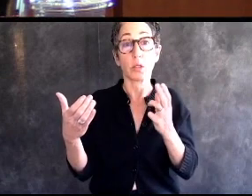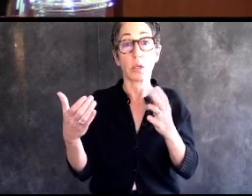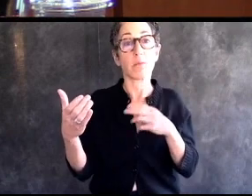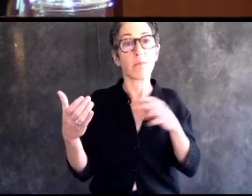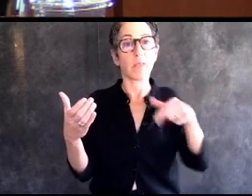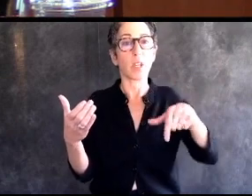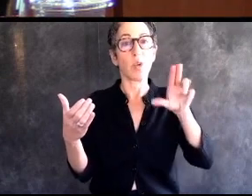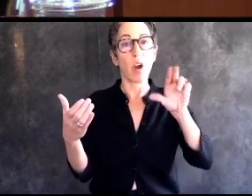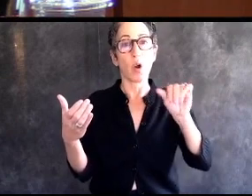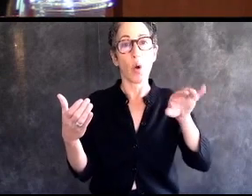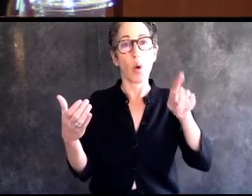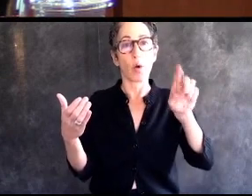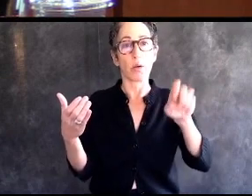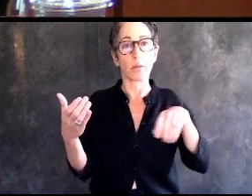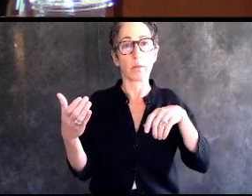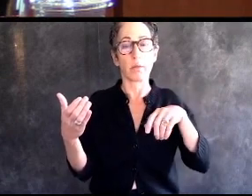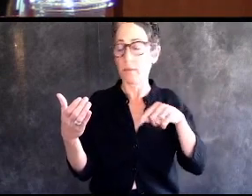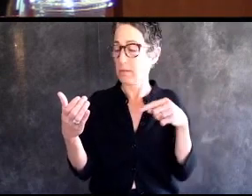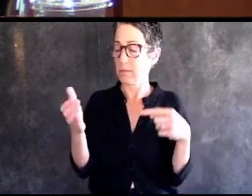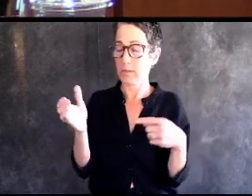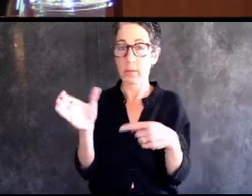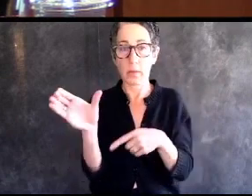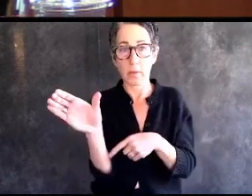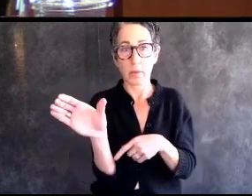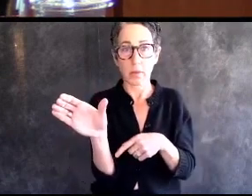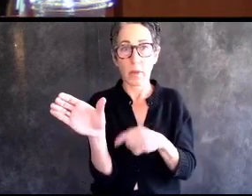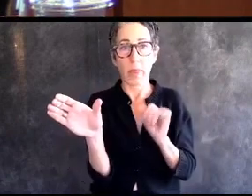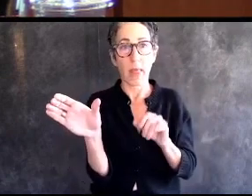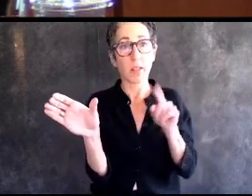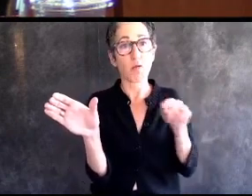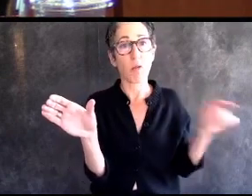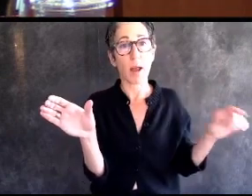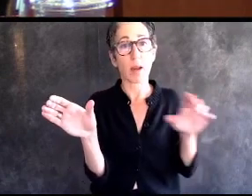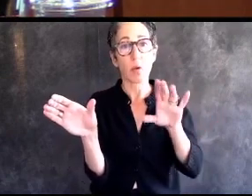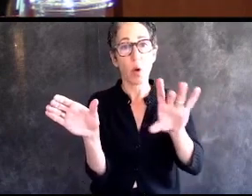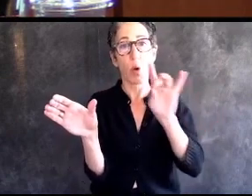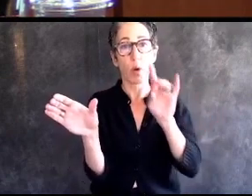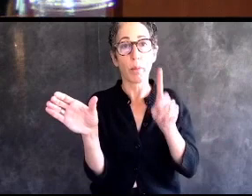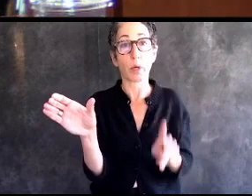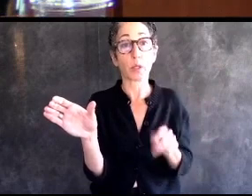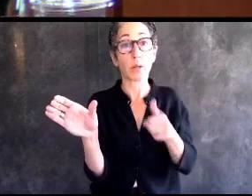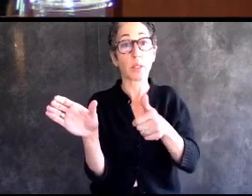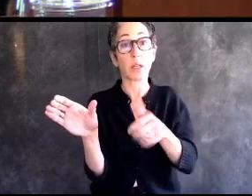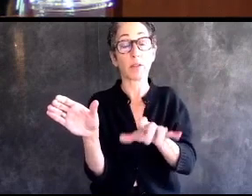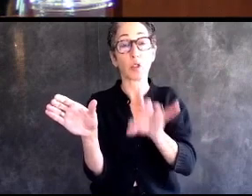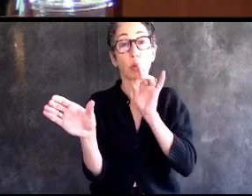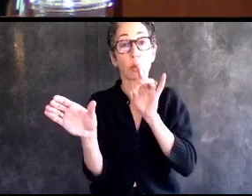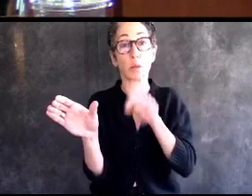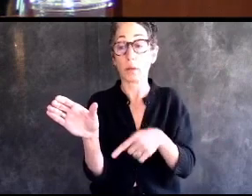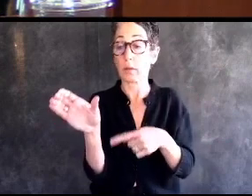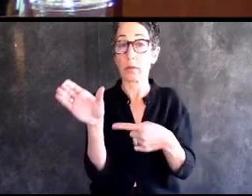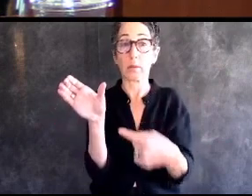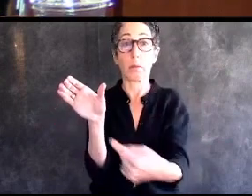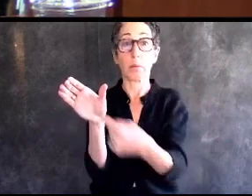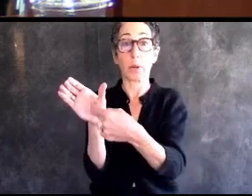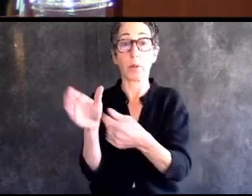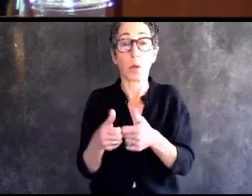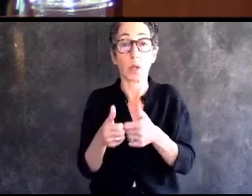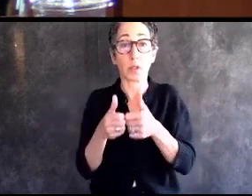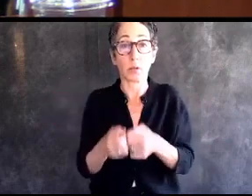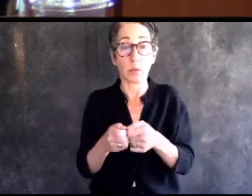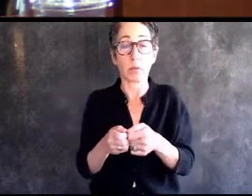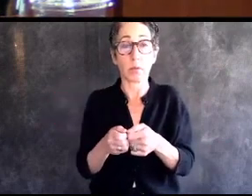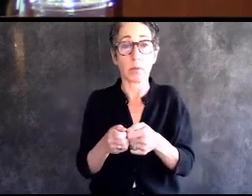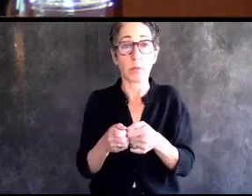the venue printed itself is a random code that they have chosen it themselves, and it just automatically texts to 1922. And when